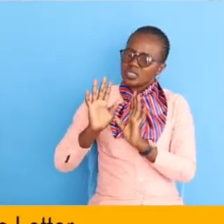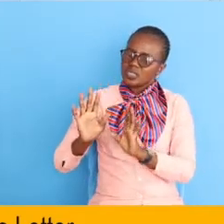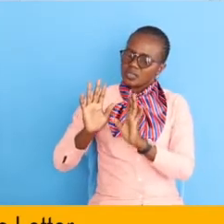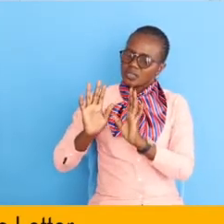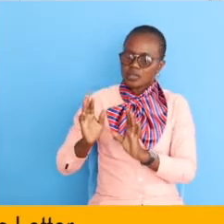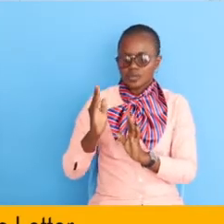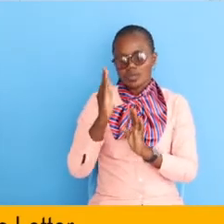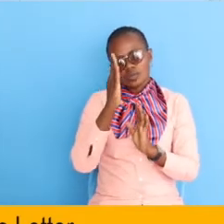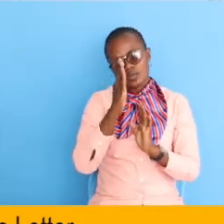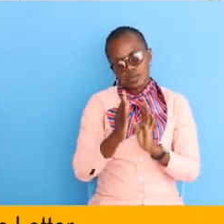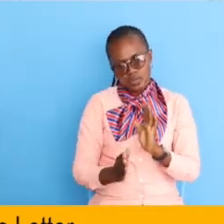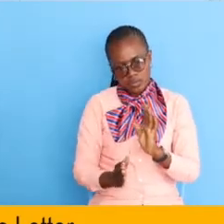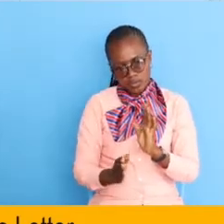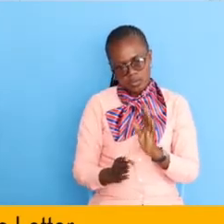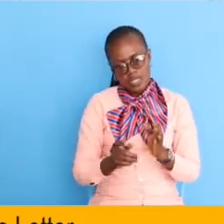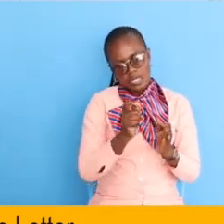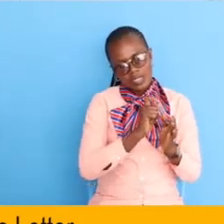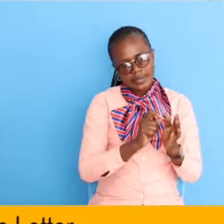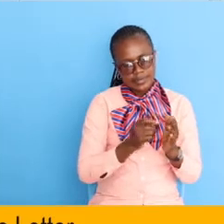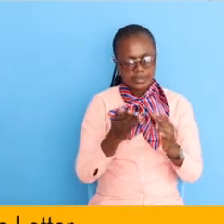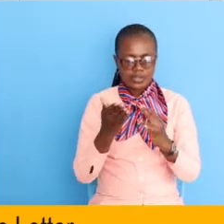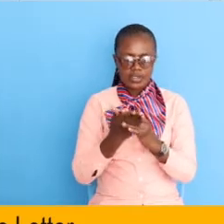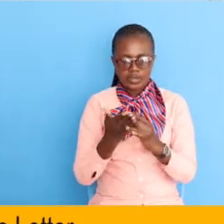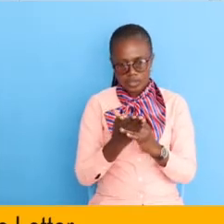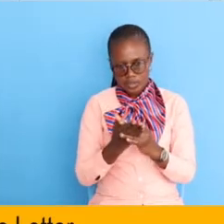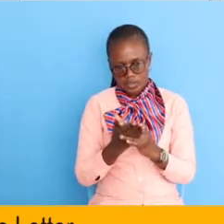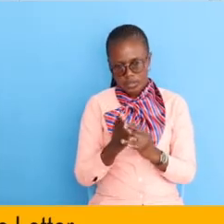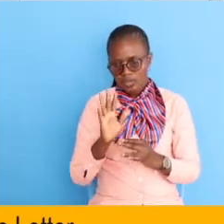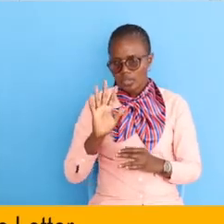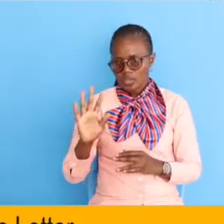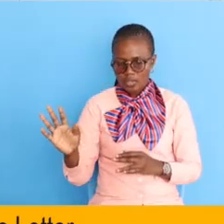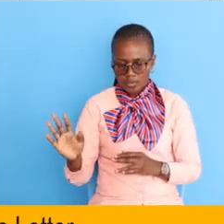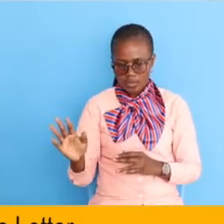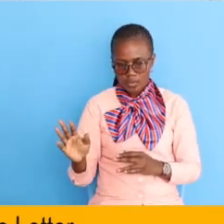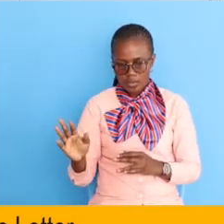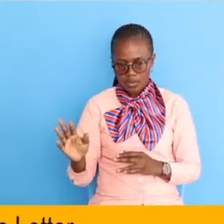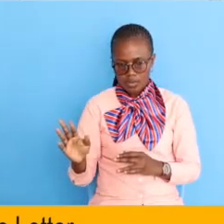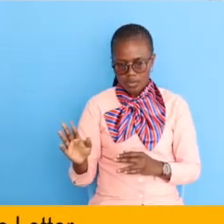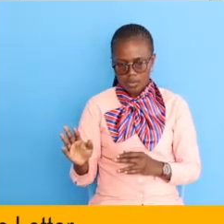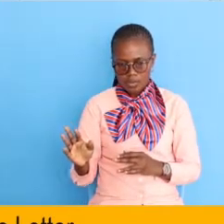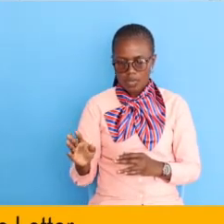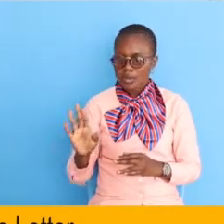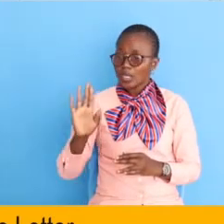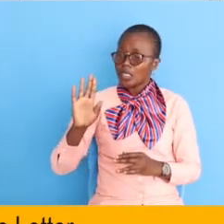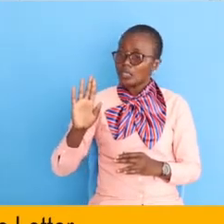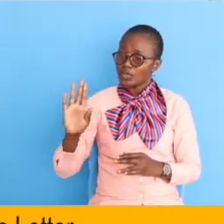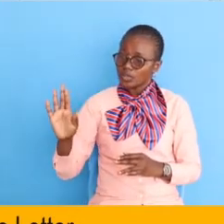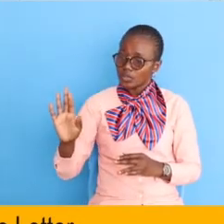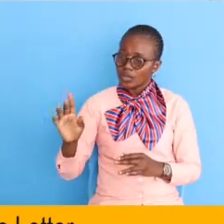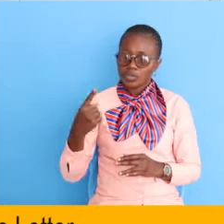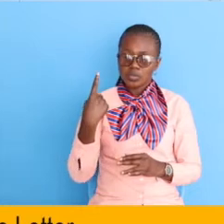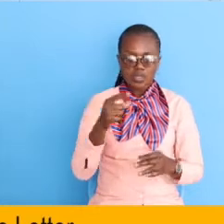But I put them here as one among the style, which of course again, it